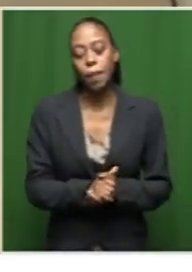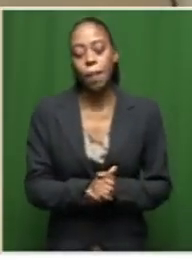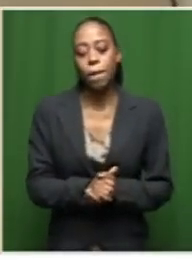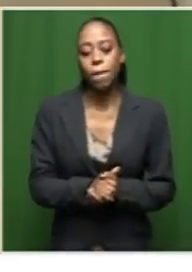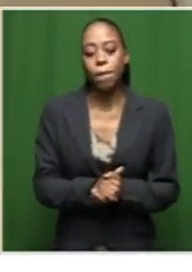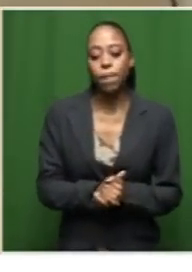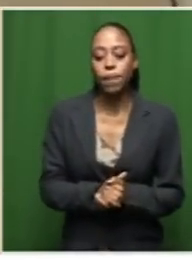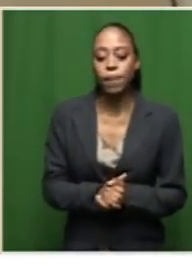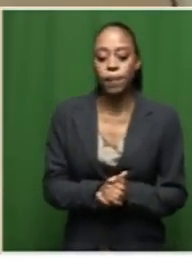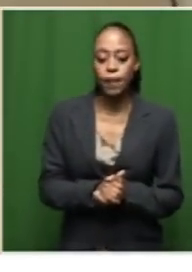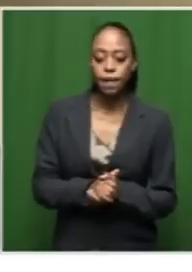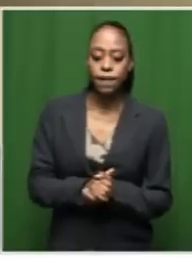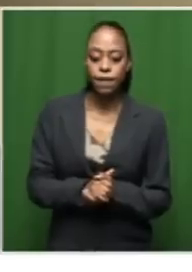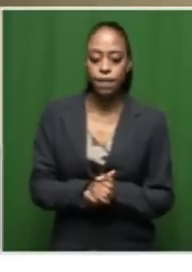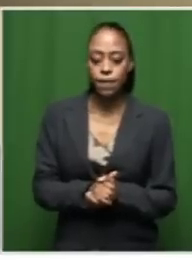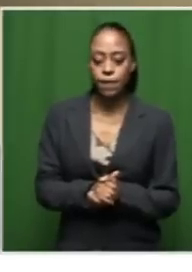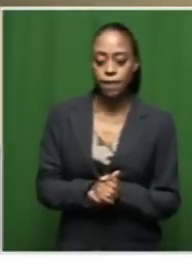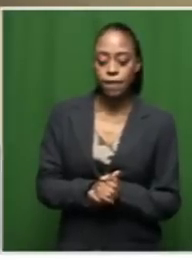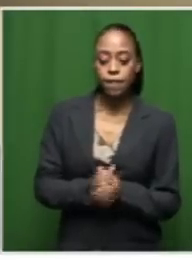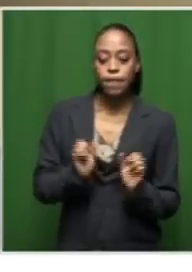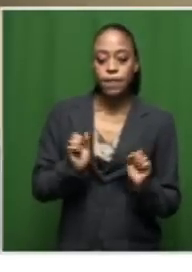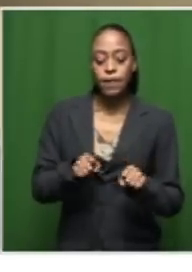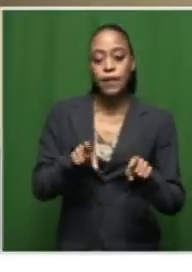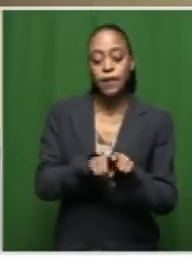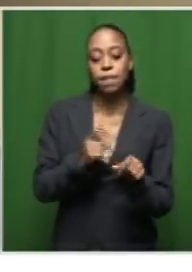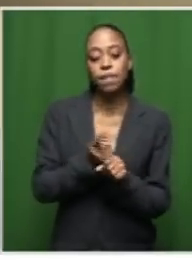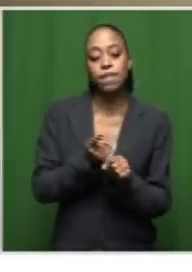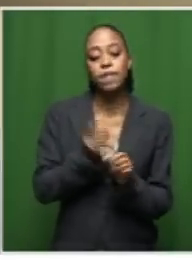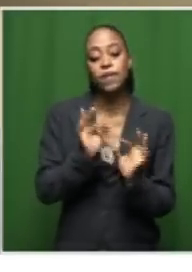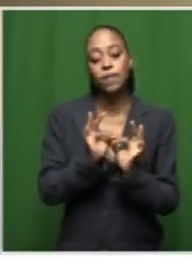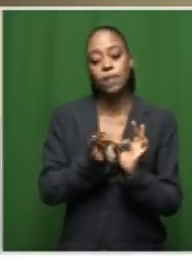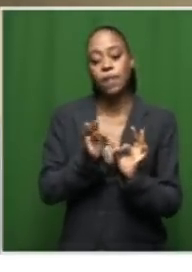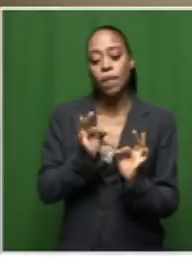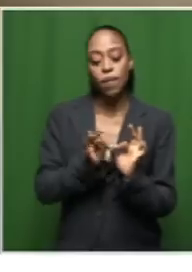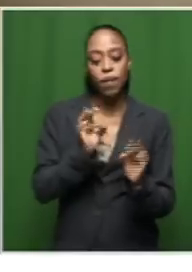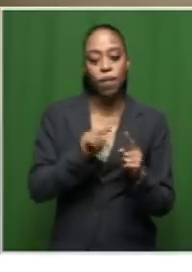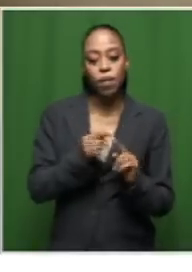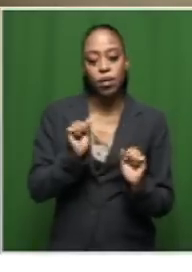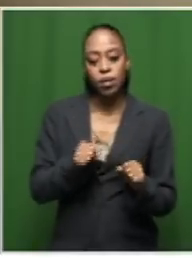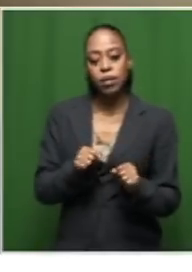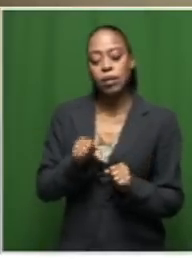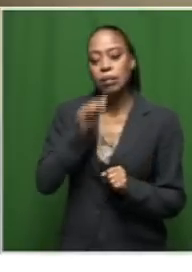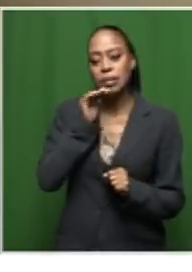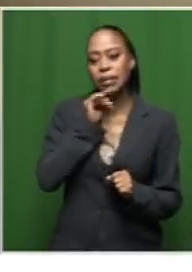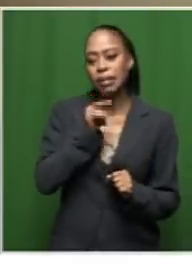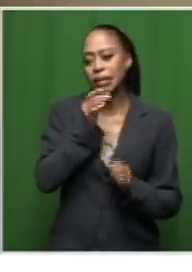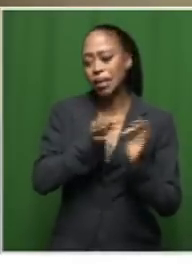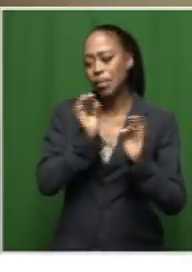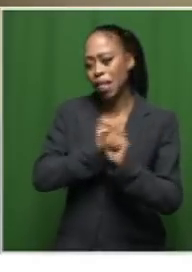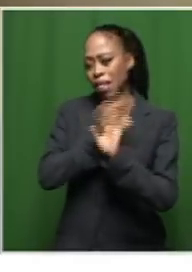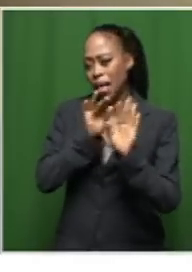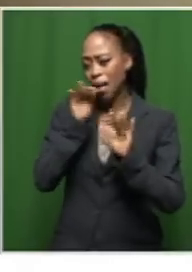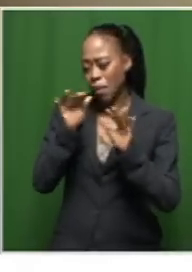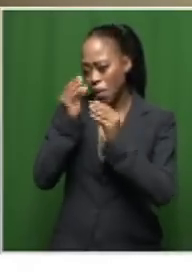has passed away. Yeah, fantastic. Listen, just one final point on this, because I know there's a lot to get through, but is this explained properly